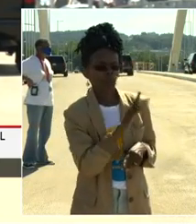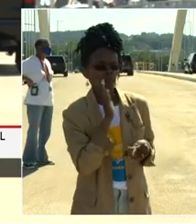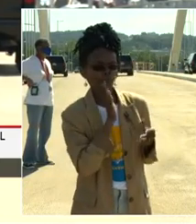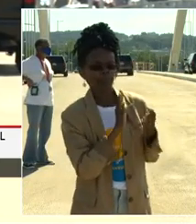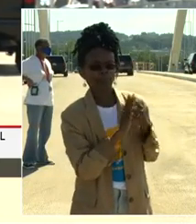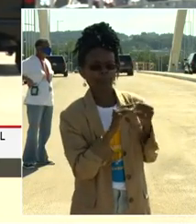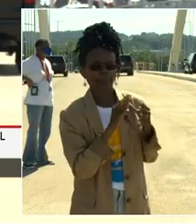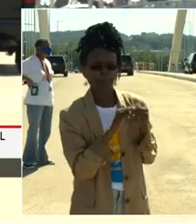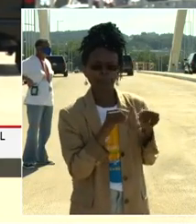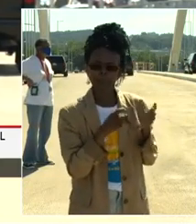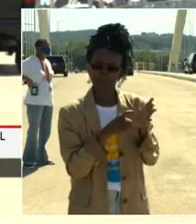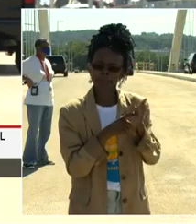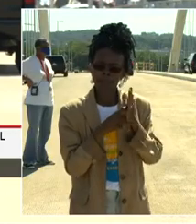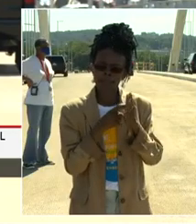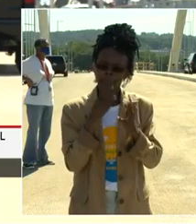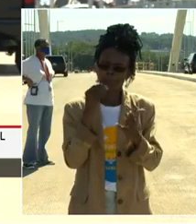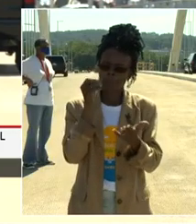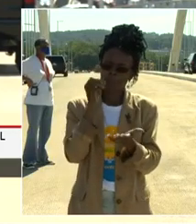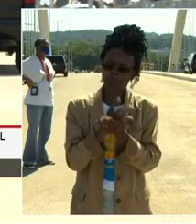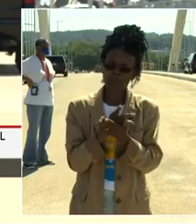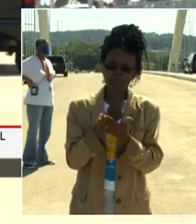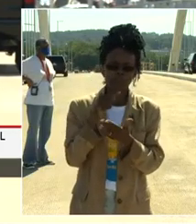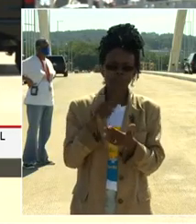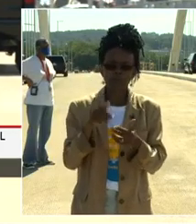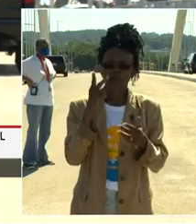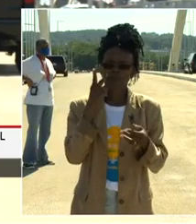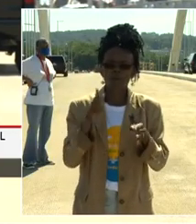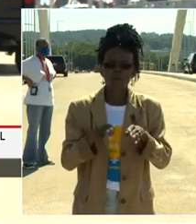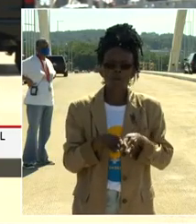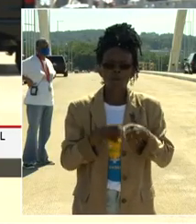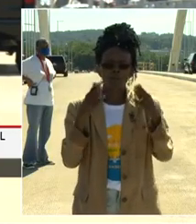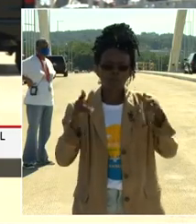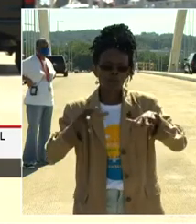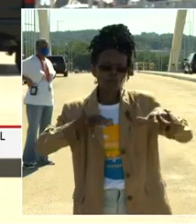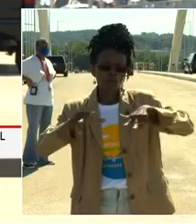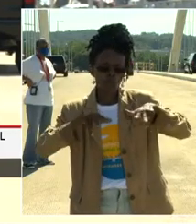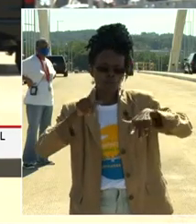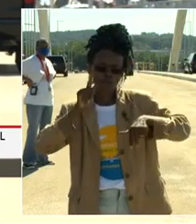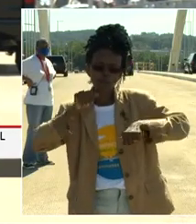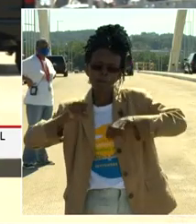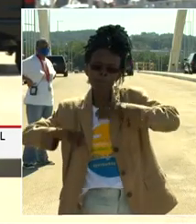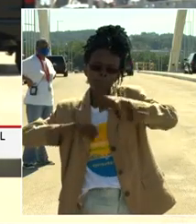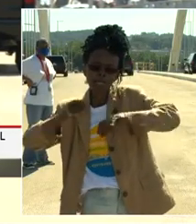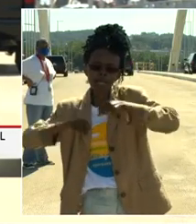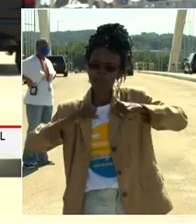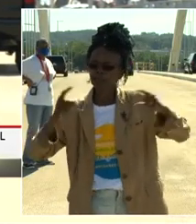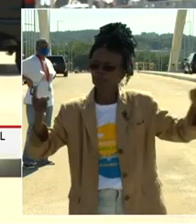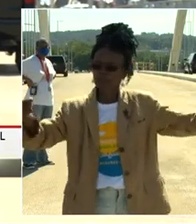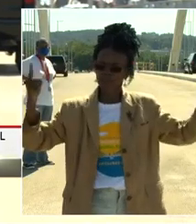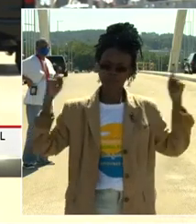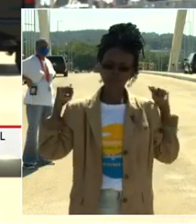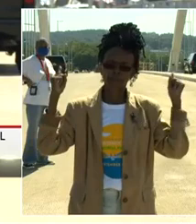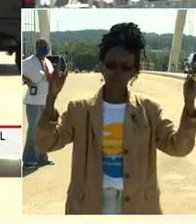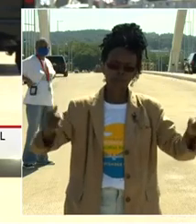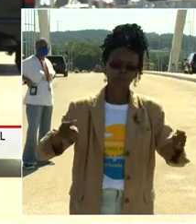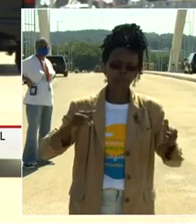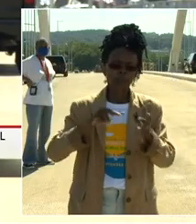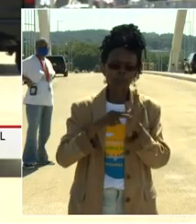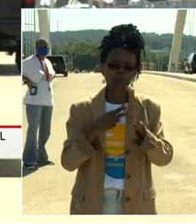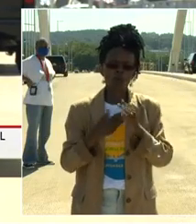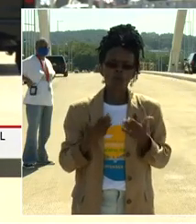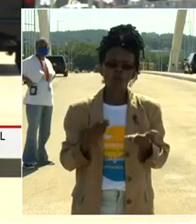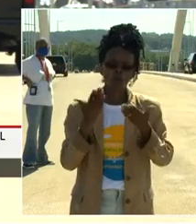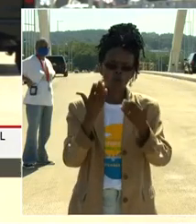unique accommodation for pedestrians and cyclists and its design providing opportunities for reflection and contemplation along the